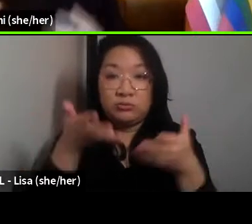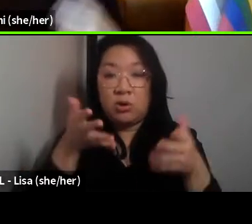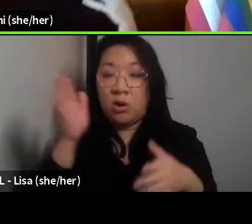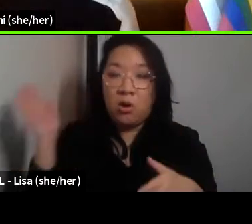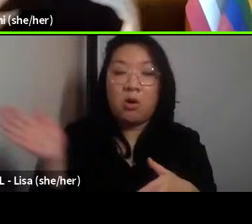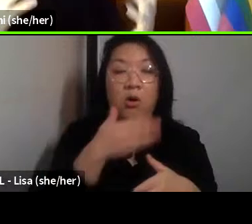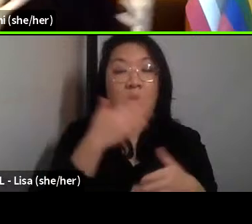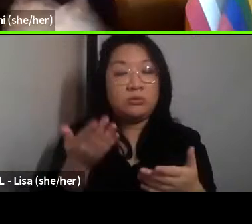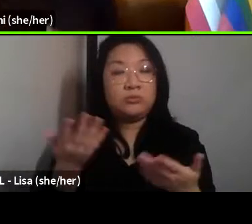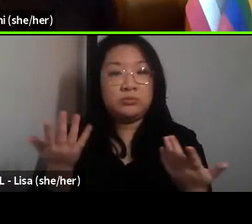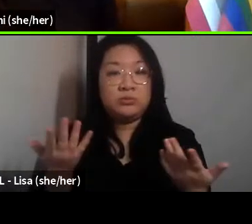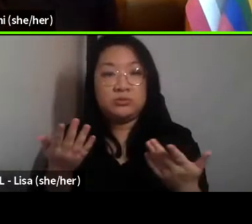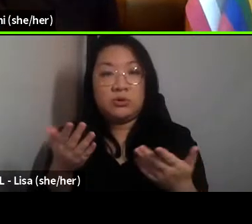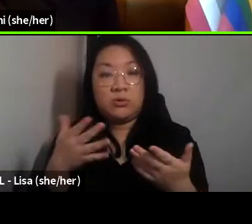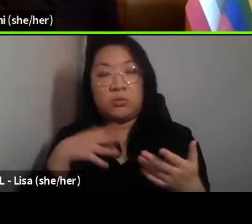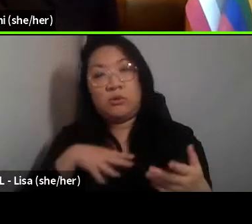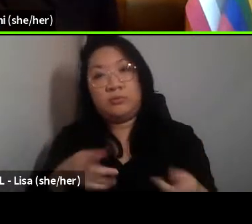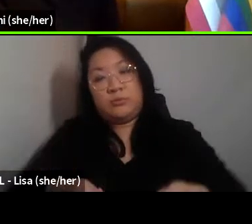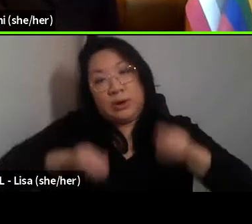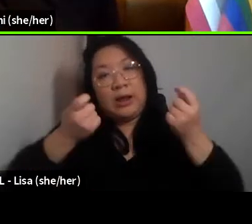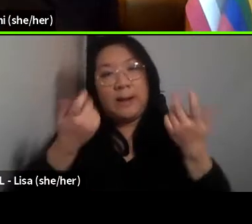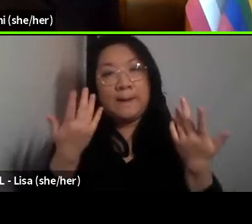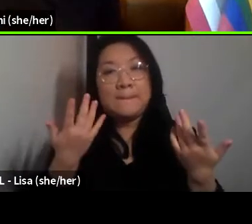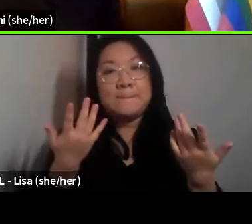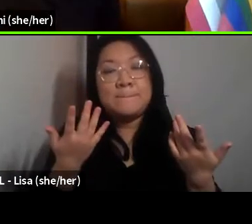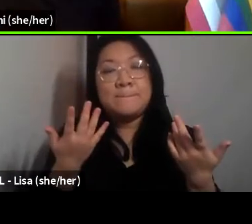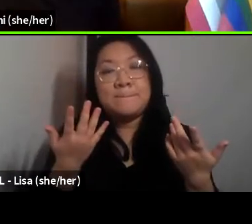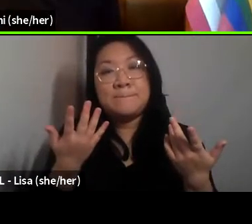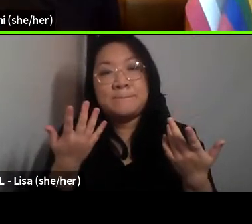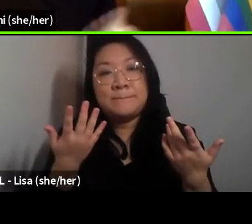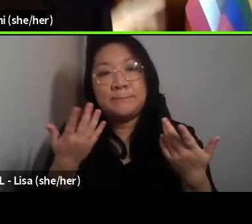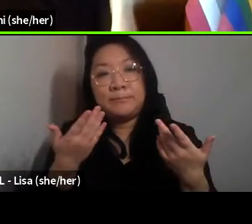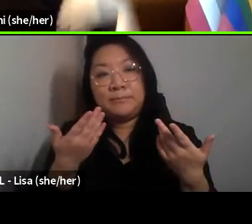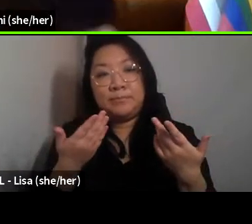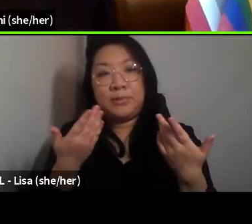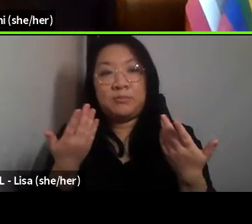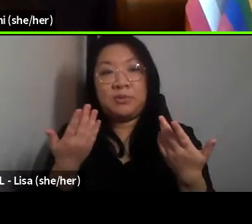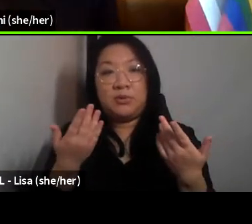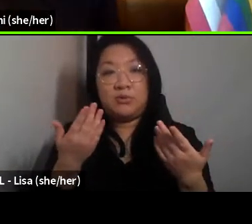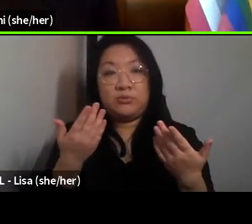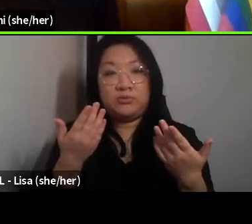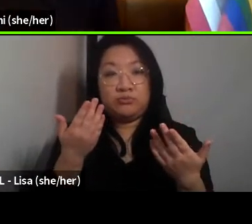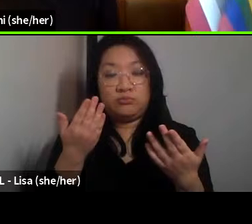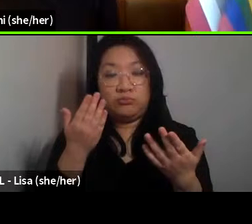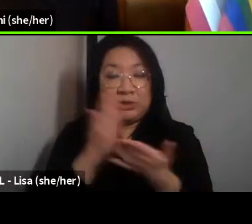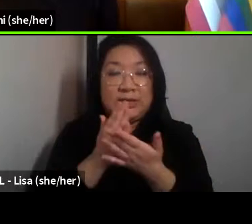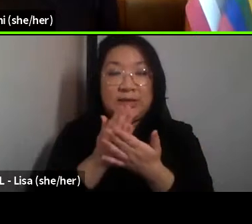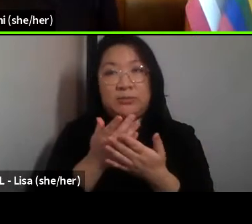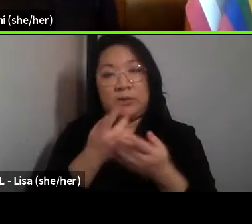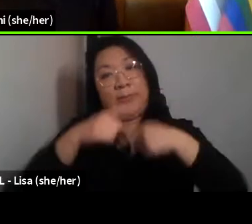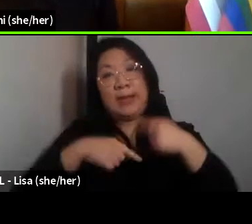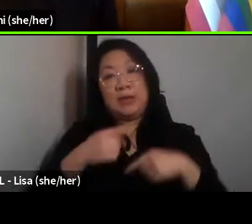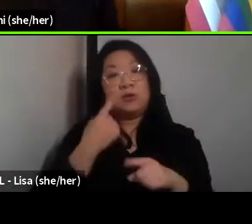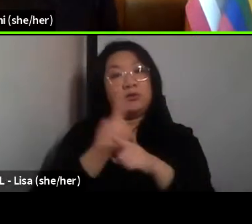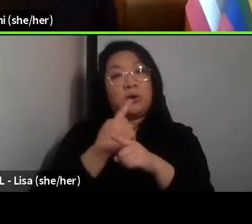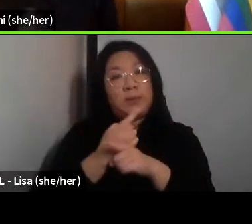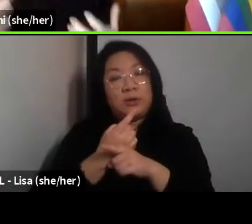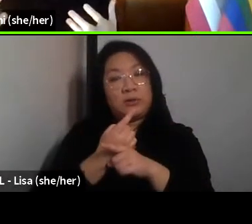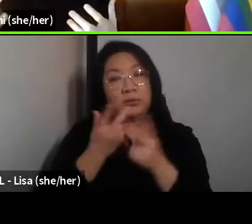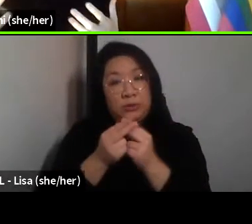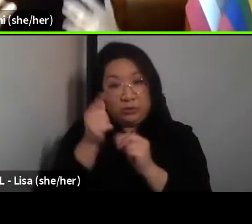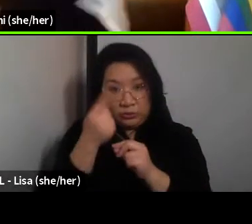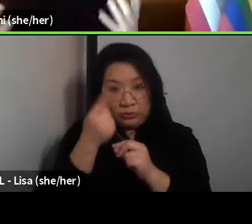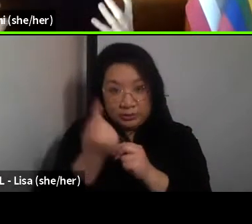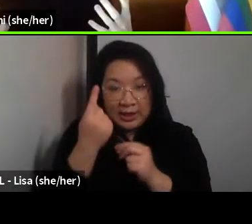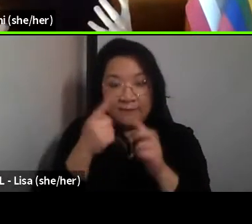and I just wanted to flag that at this point. But to bring us back to what you were just saying, Emmy, what